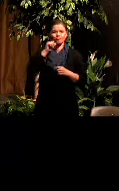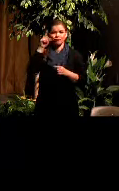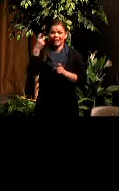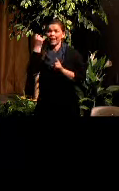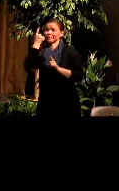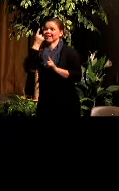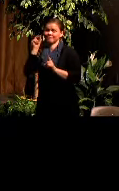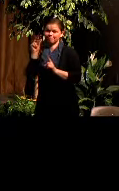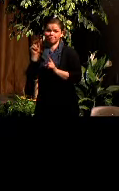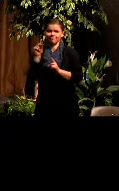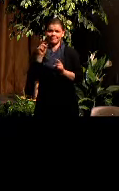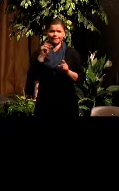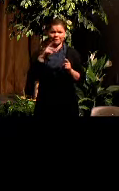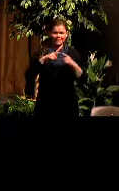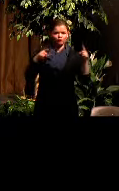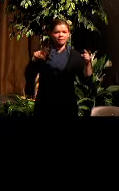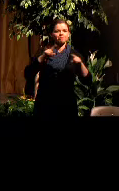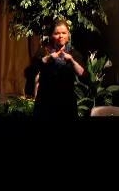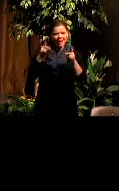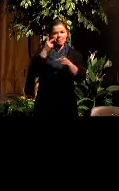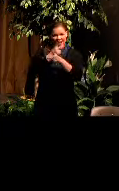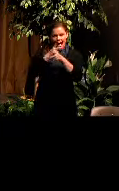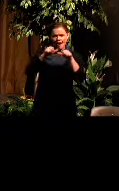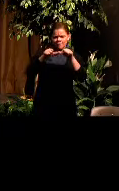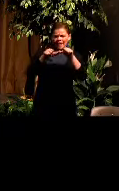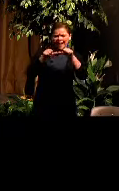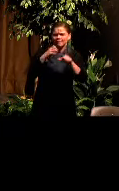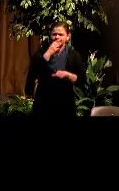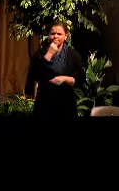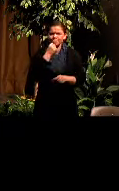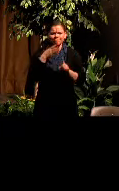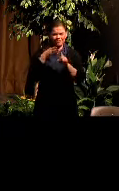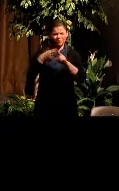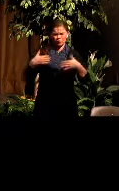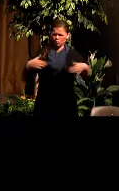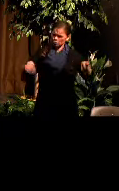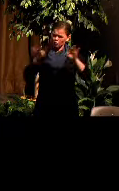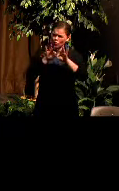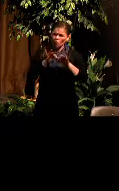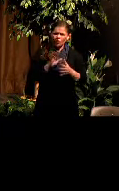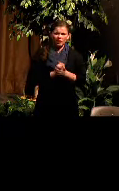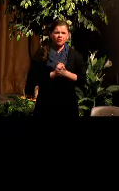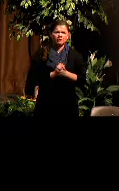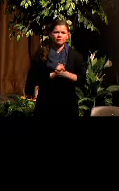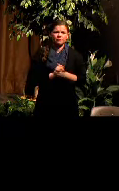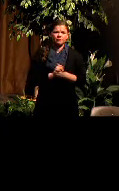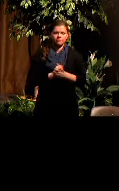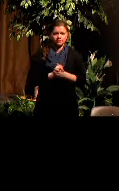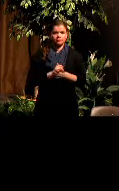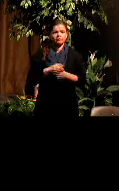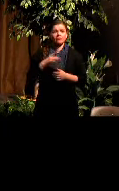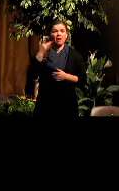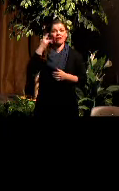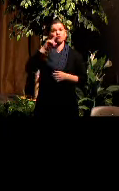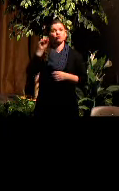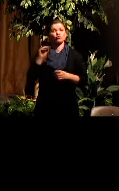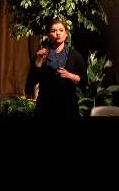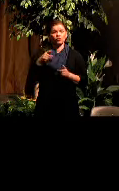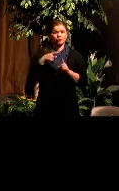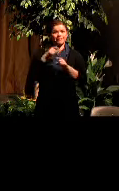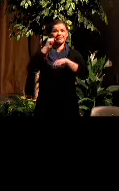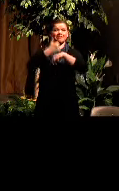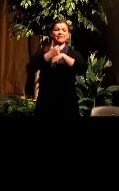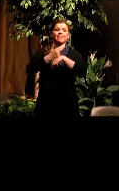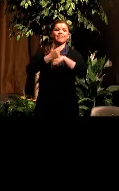but maintaining it. And that is why the zoo was founded by the Smithsonian 125 years ago.